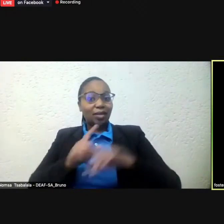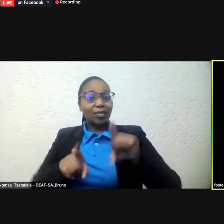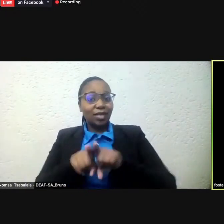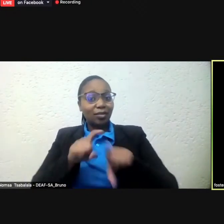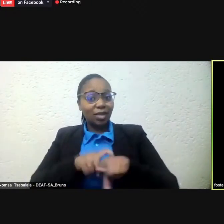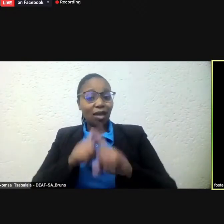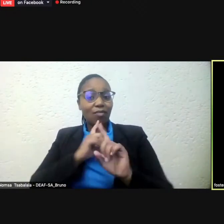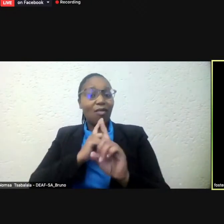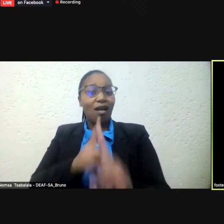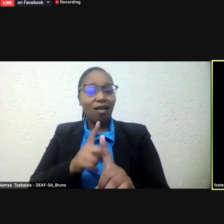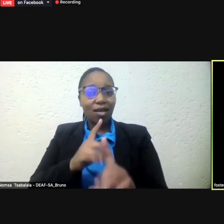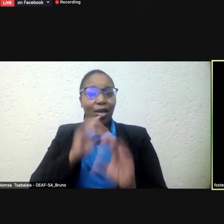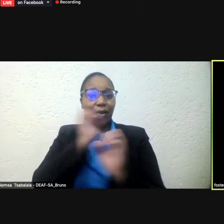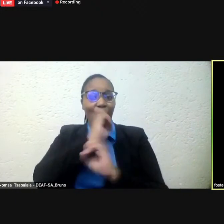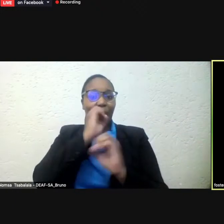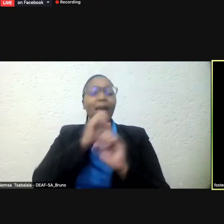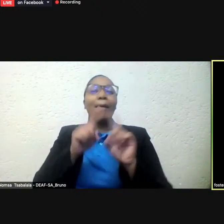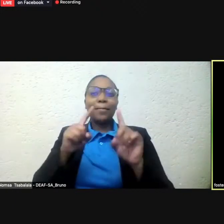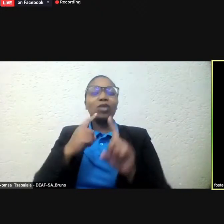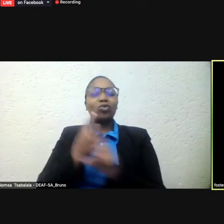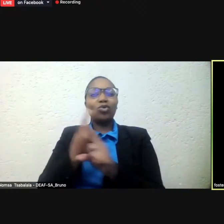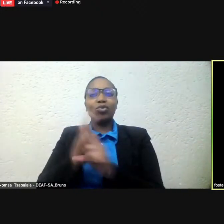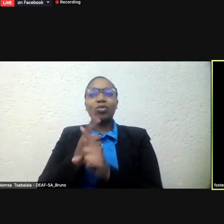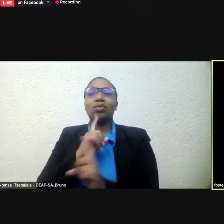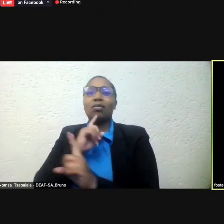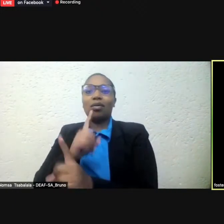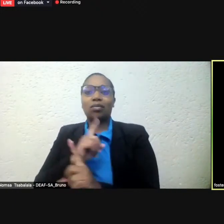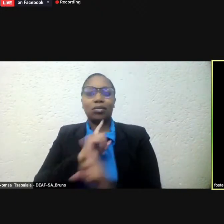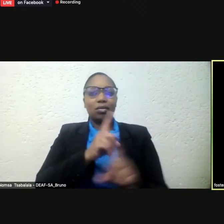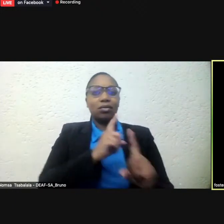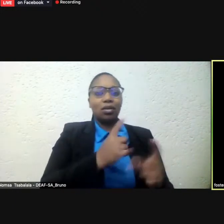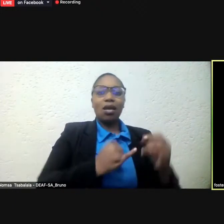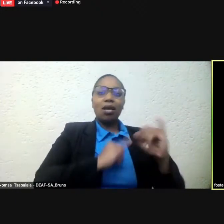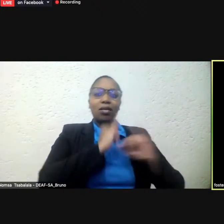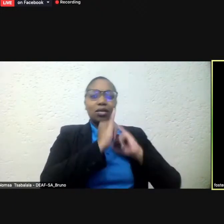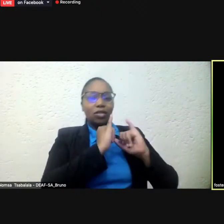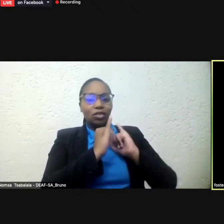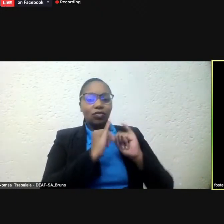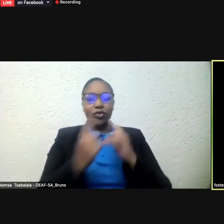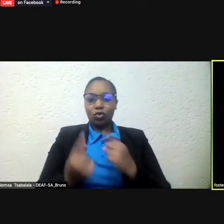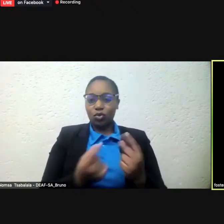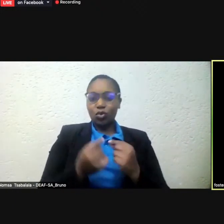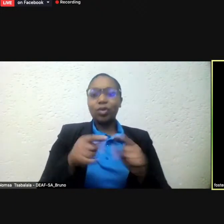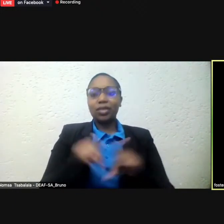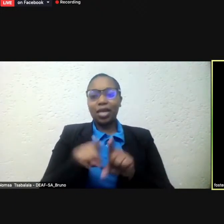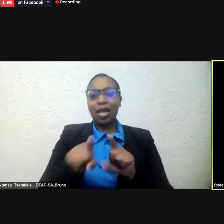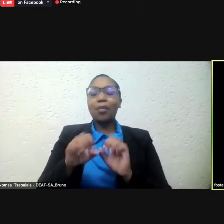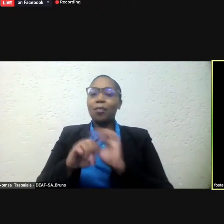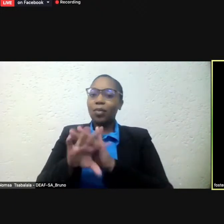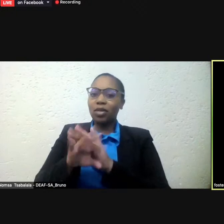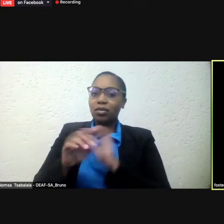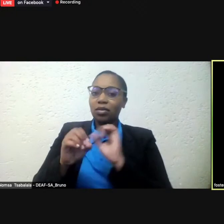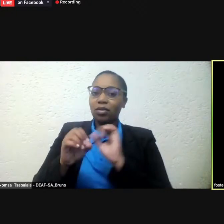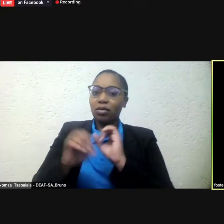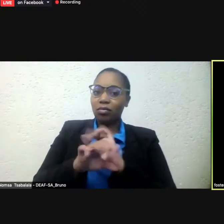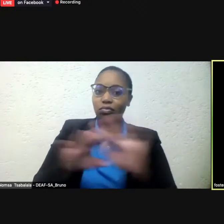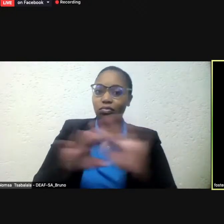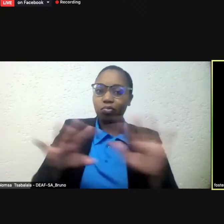always be there to take your media queries, media interviews, even beyond this media briefing. On that note, I'm going to say